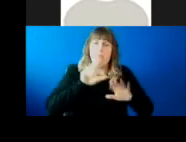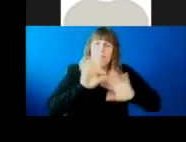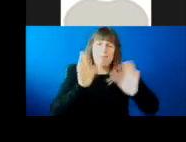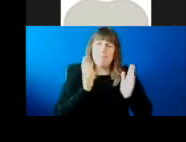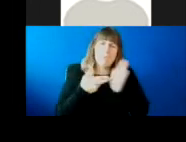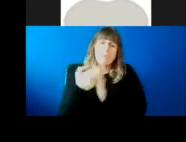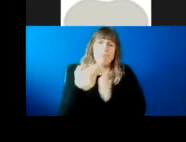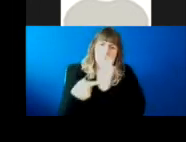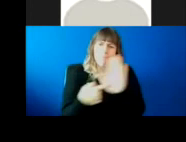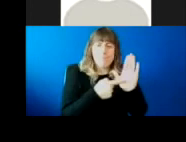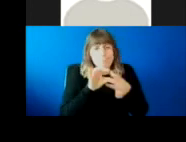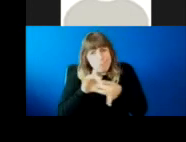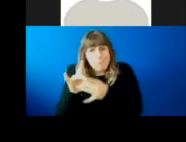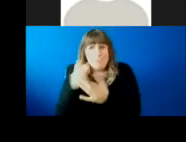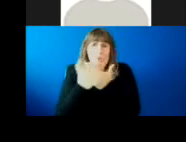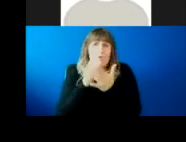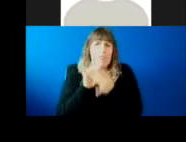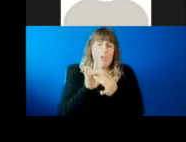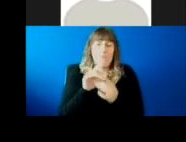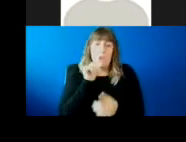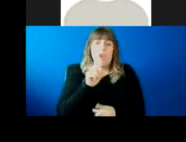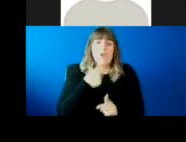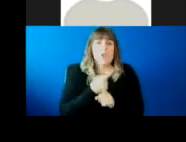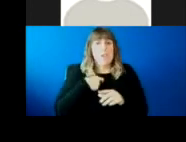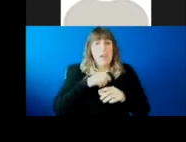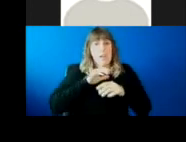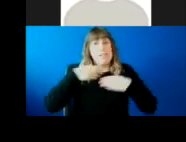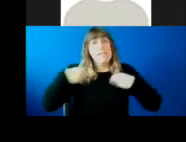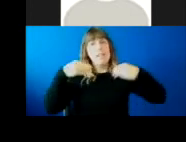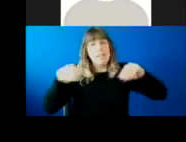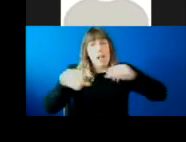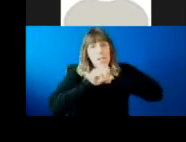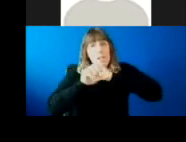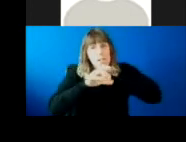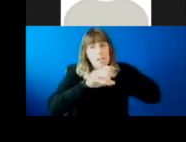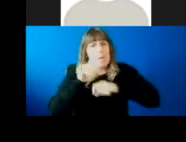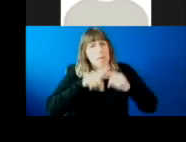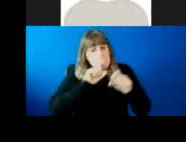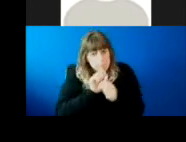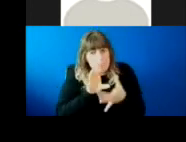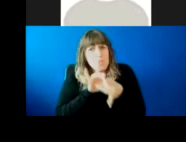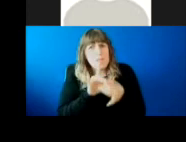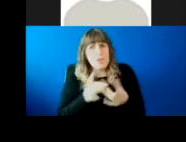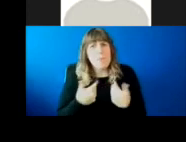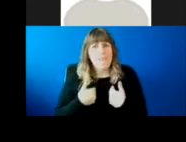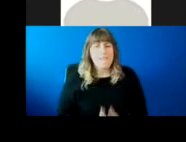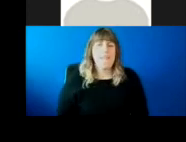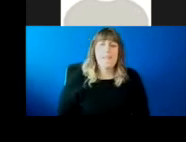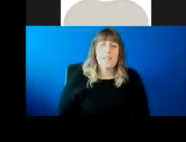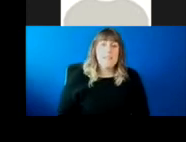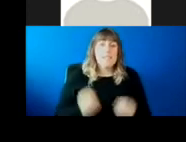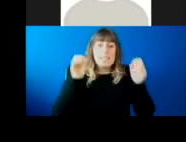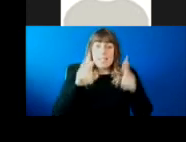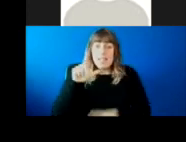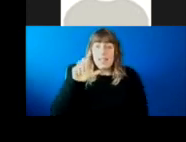voice and relationship, so that it's not just about you push, sell. Okay, so Leah's